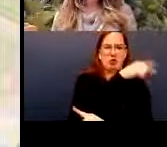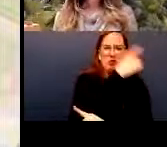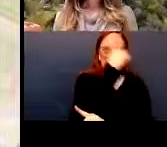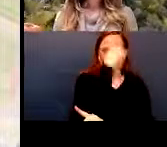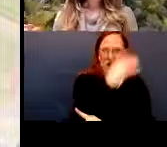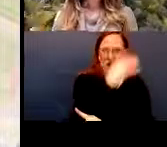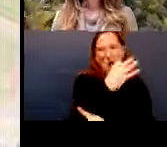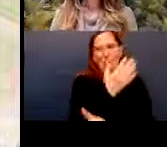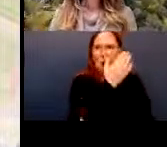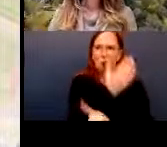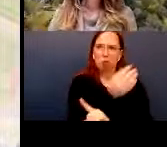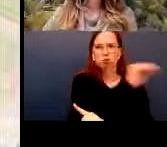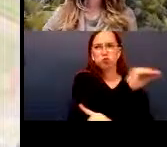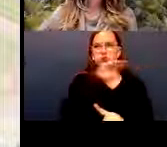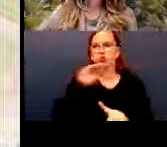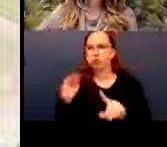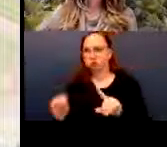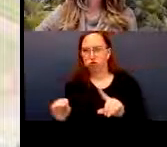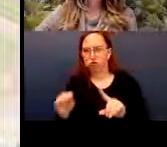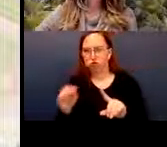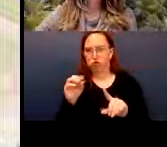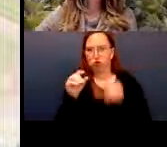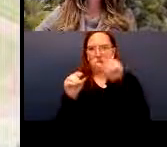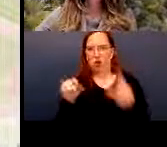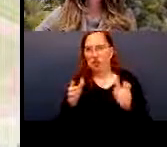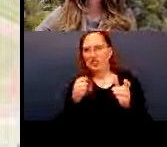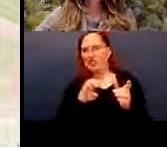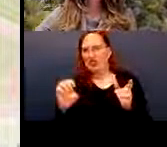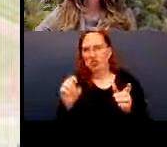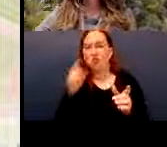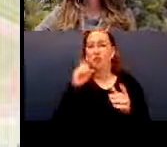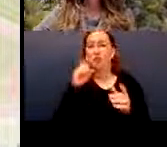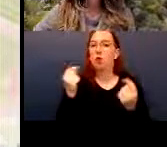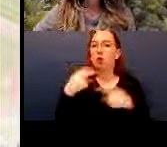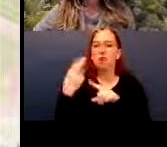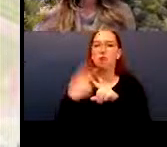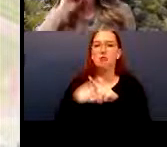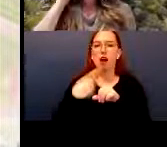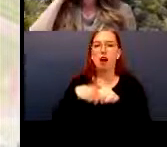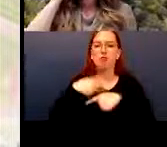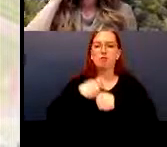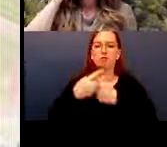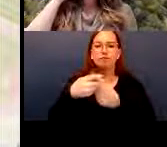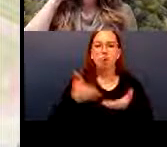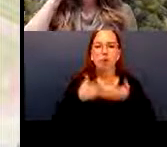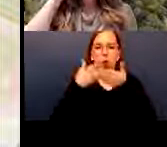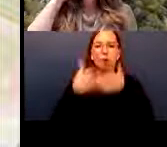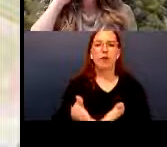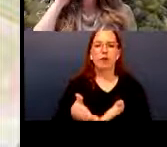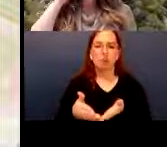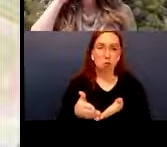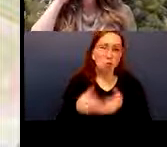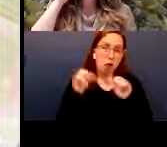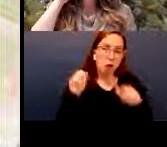about relocating it to the east side to serve as a boat rental facility. But this could also be a dock for